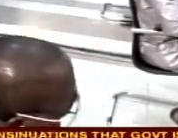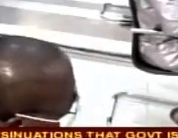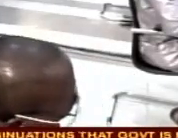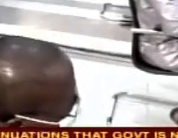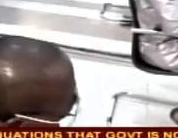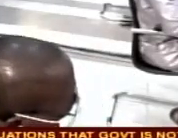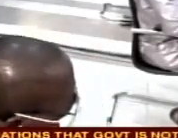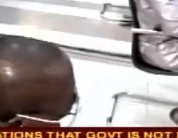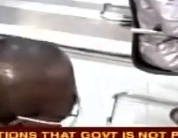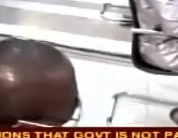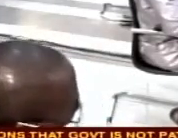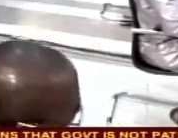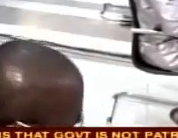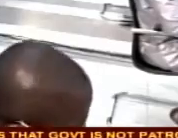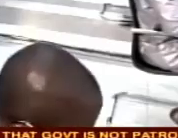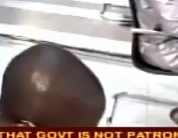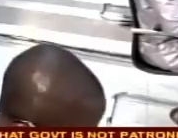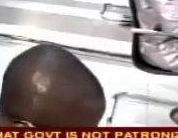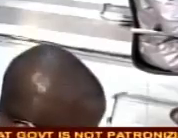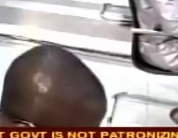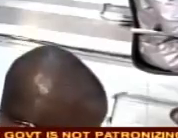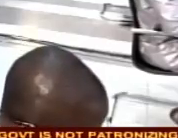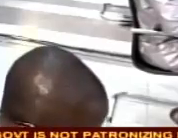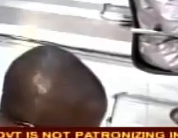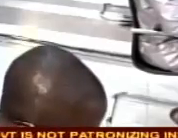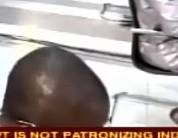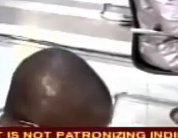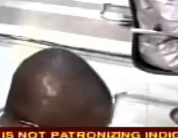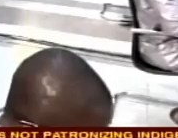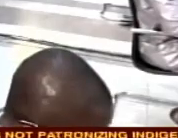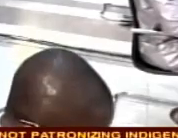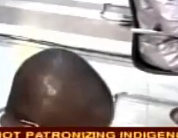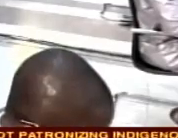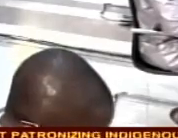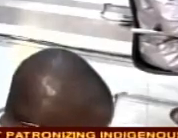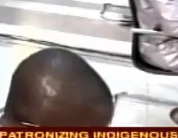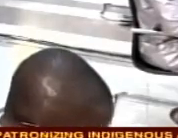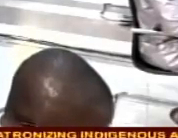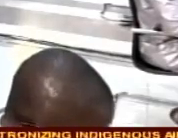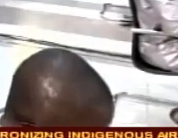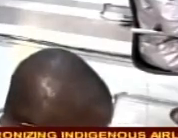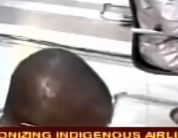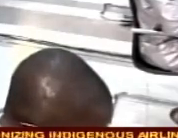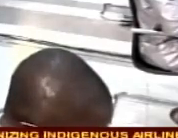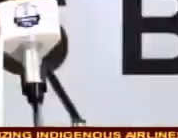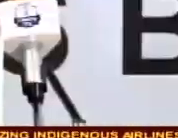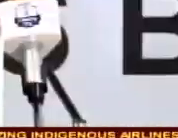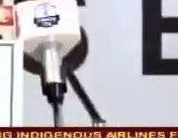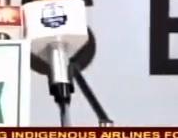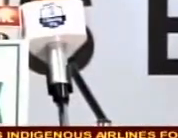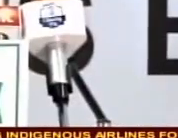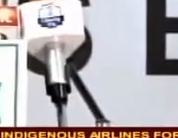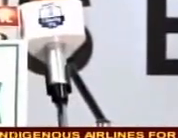So thank you for the questions. As I've recorded them, the first one is about